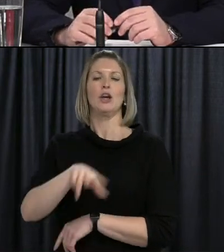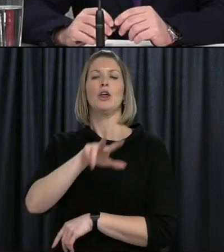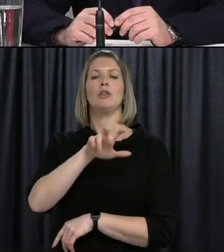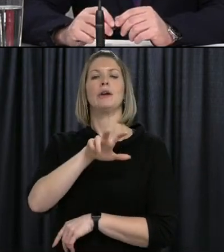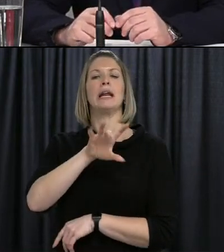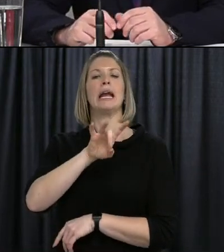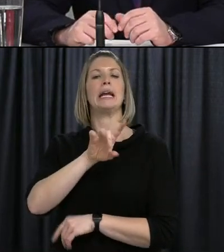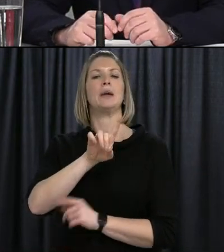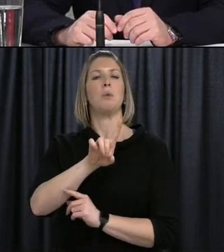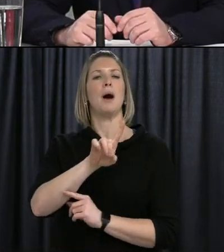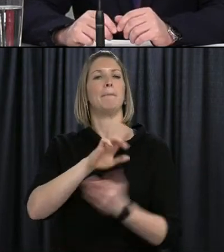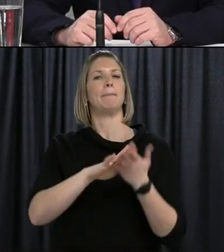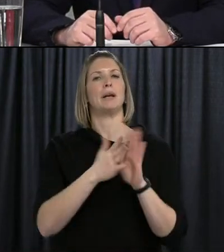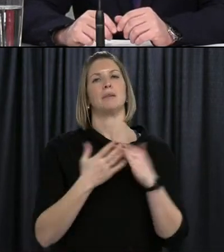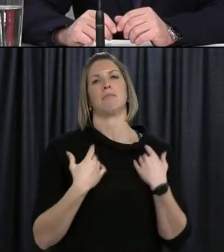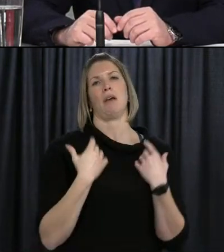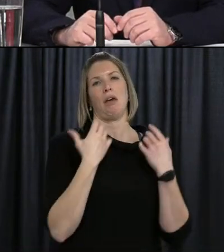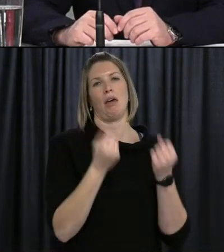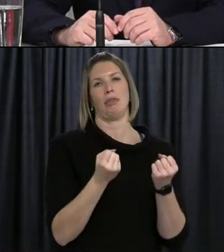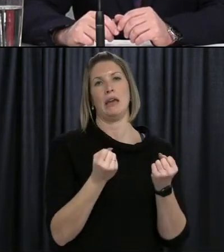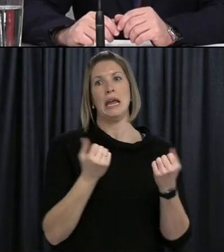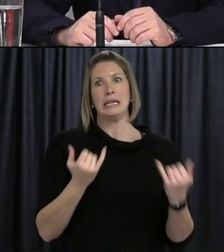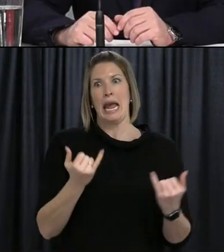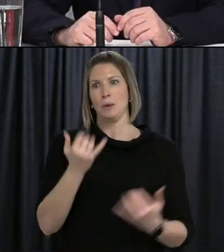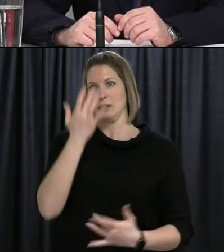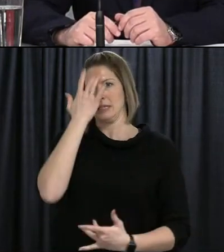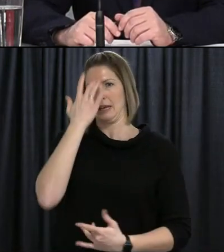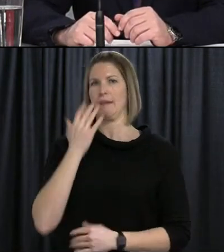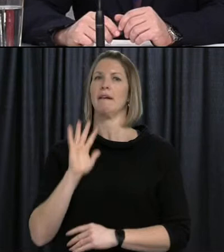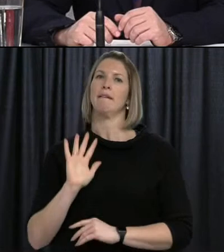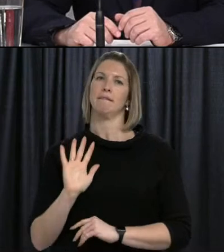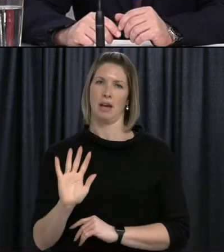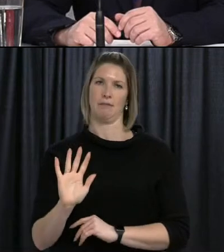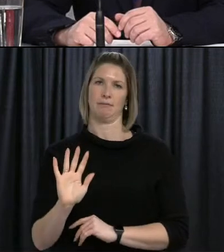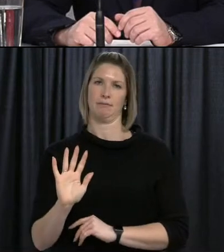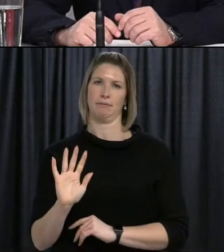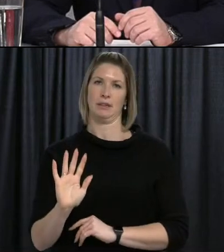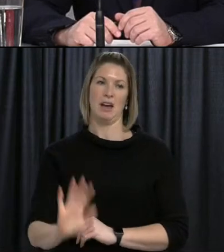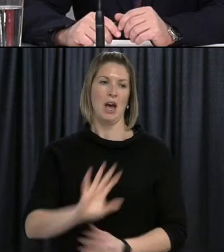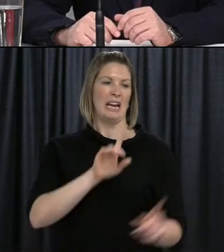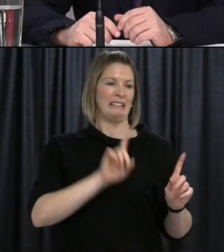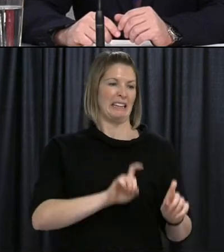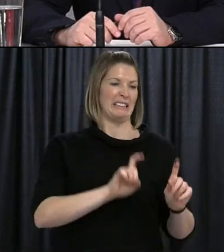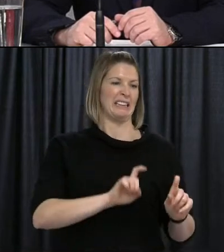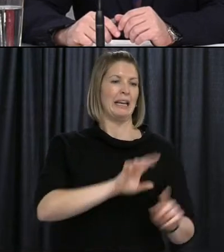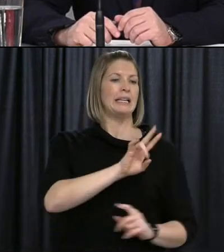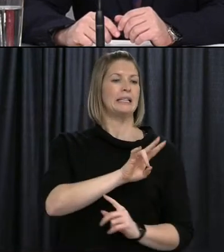381 people have now recovered, with 5 active cases. And in total, we have tested